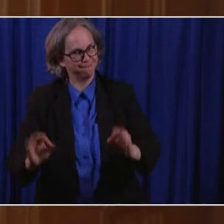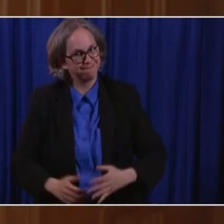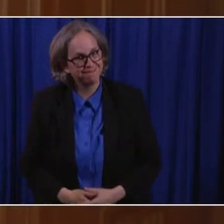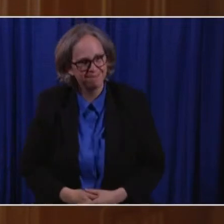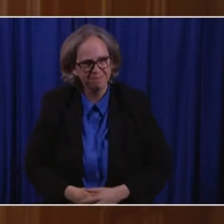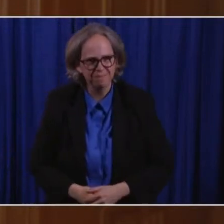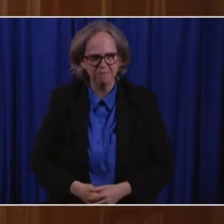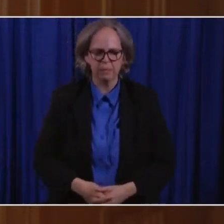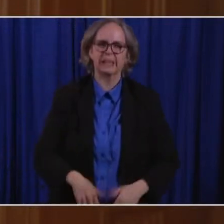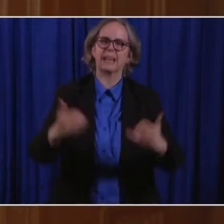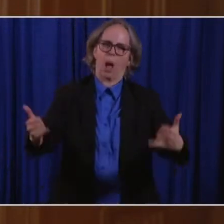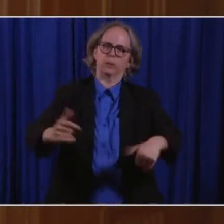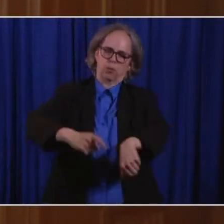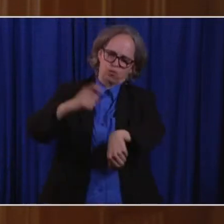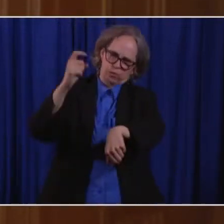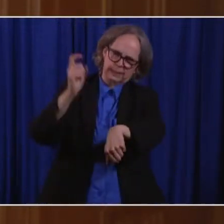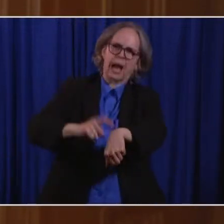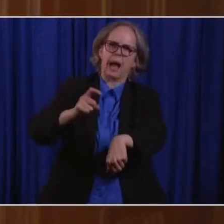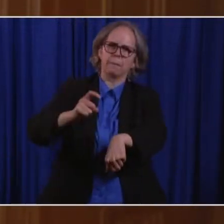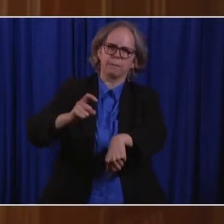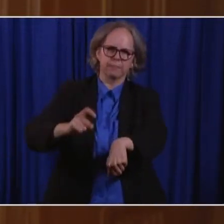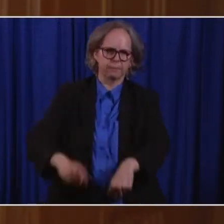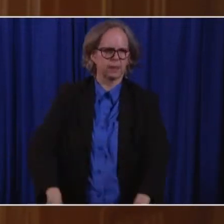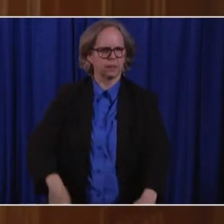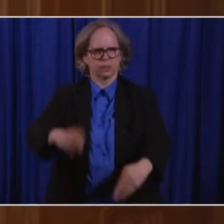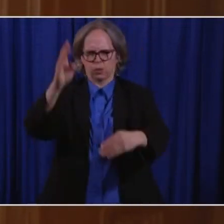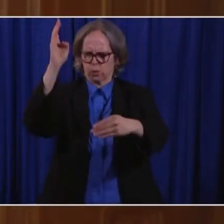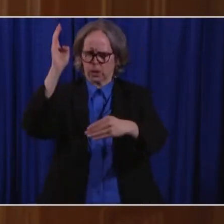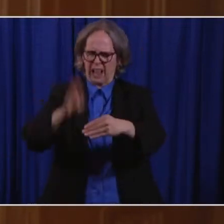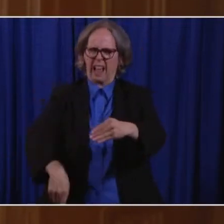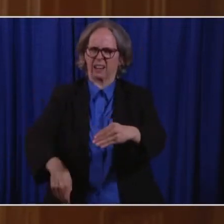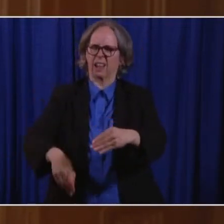It's time to end the health orders.